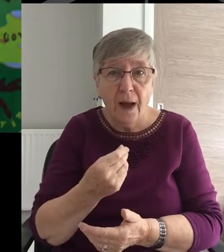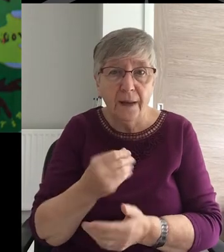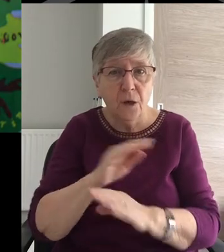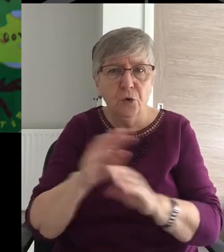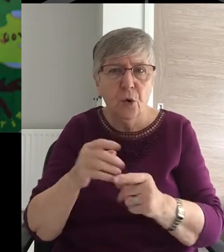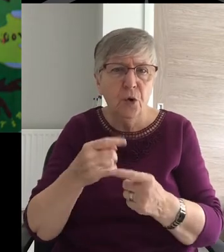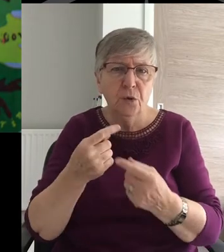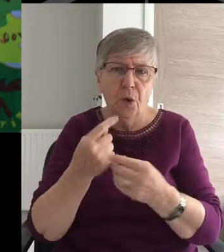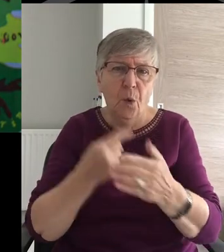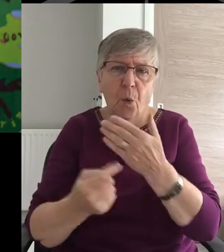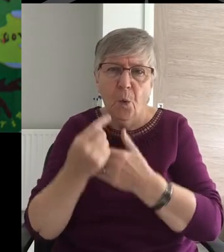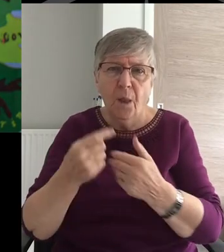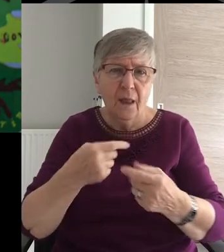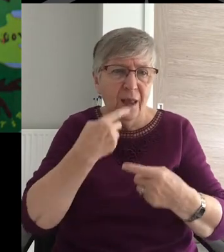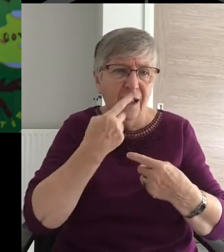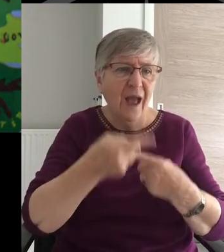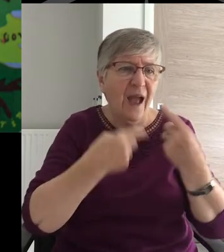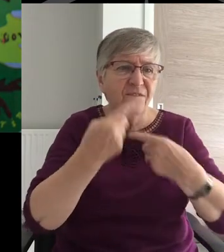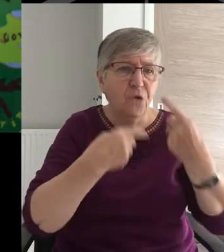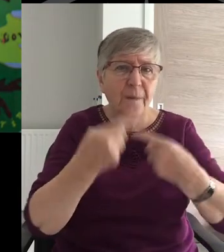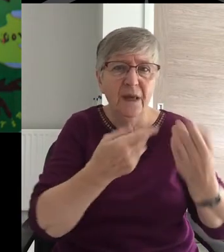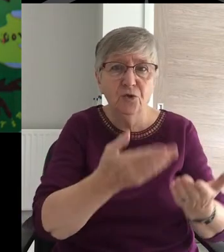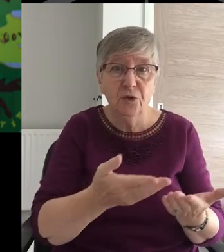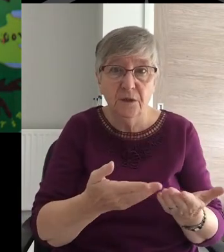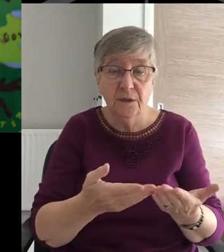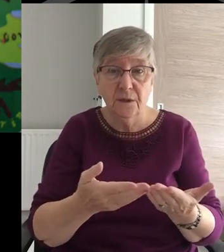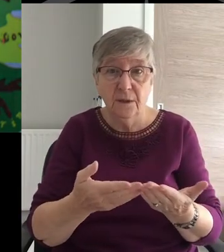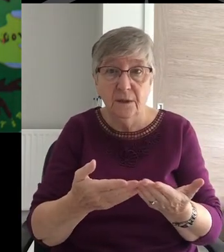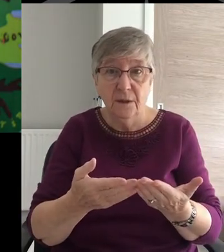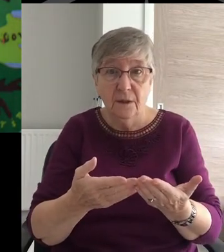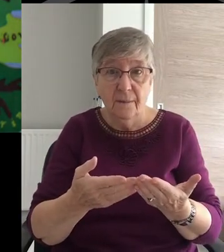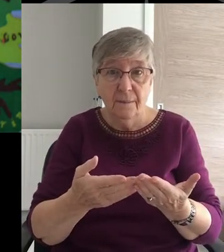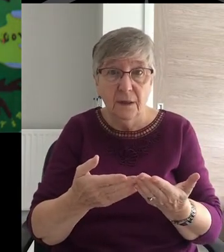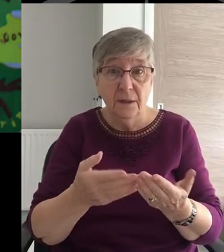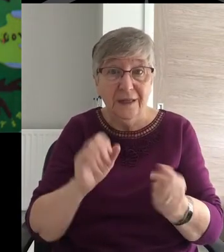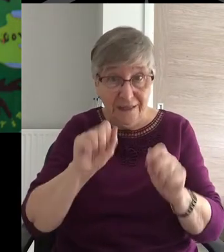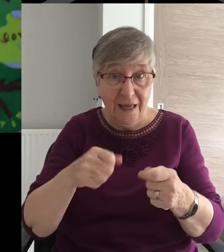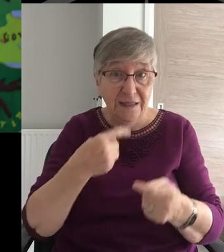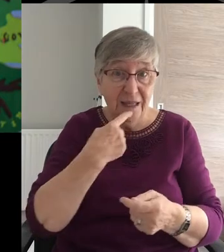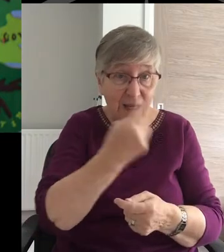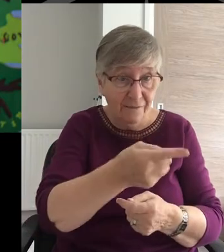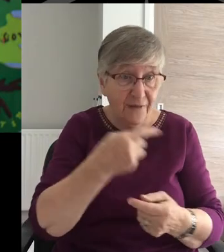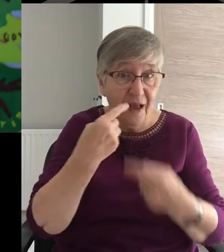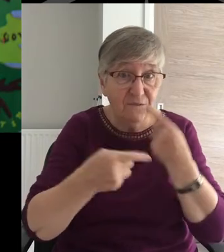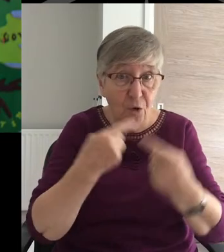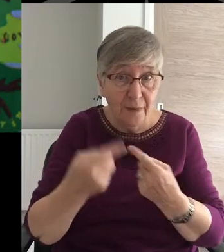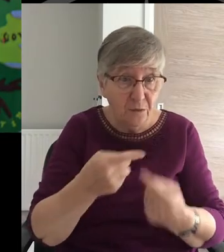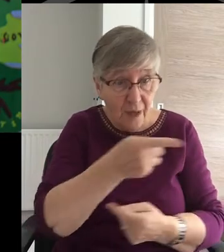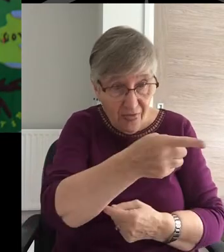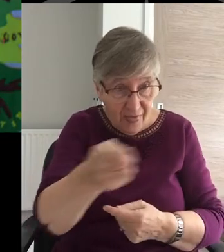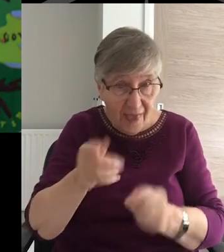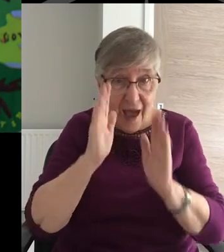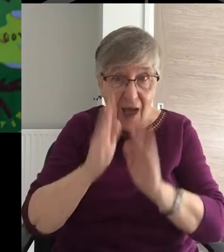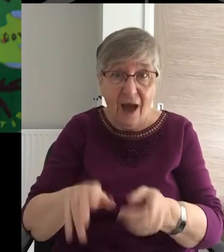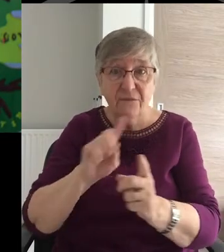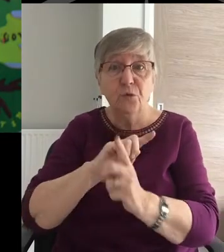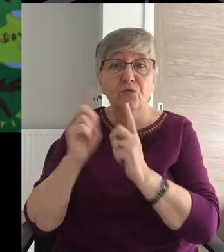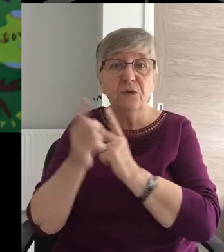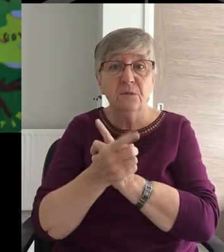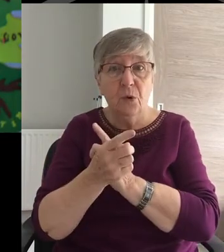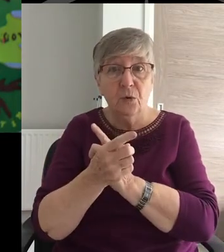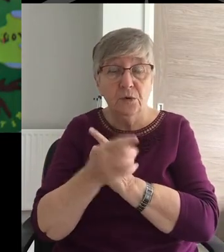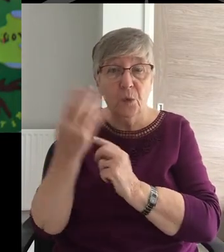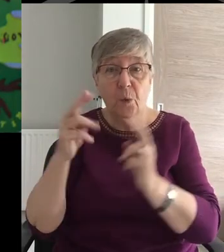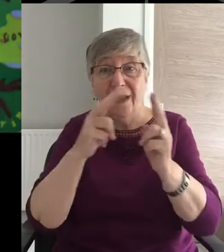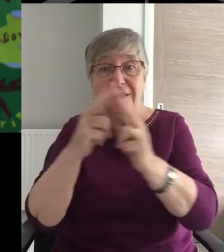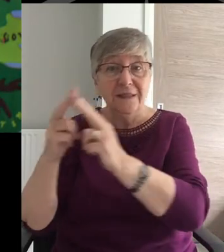on information, but he's passing on information that calls for a response. And so when in the city they had put